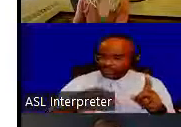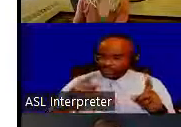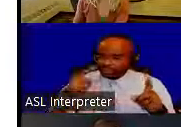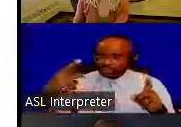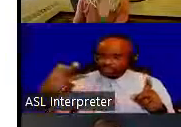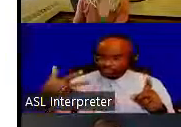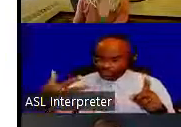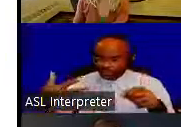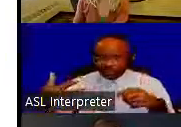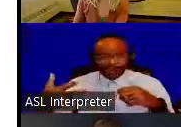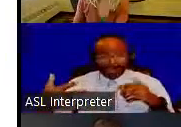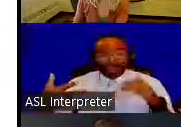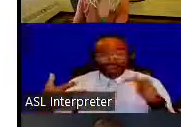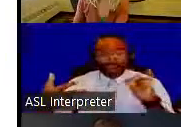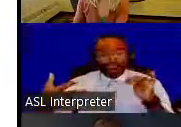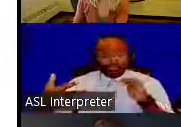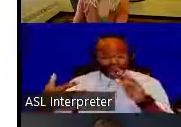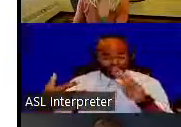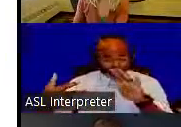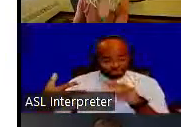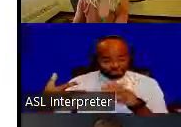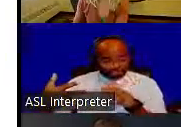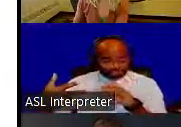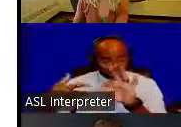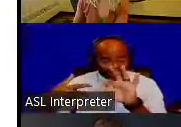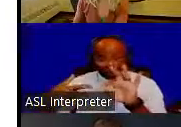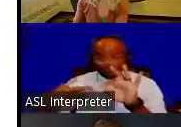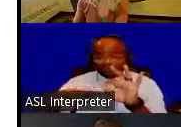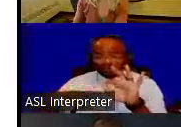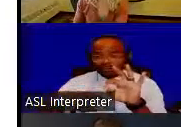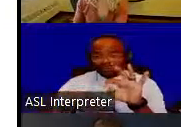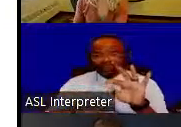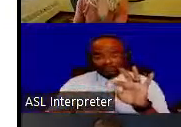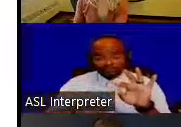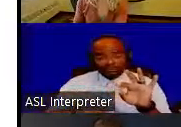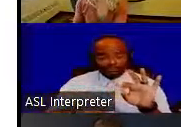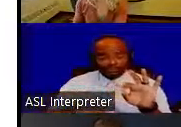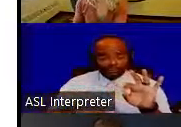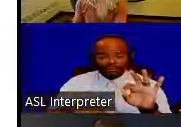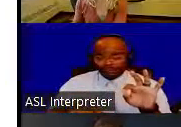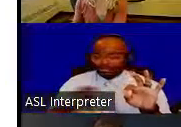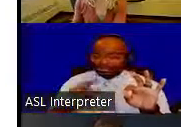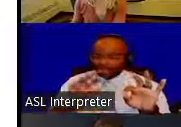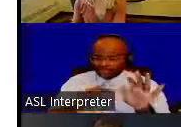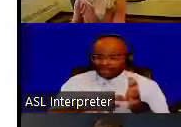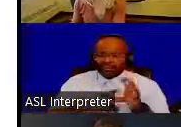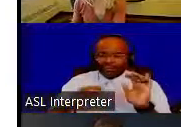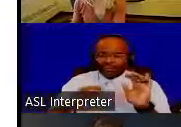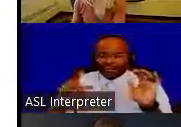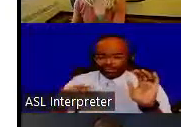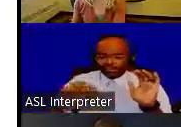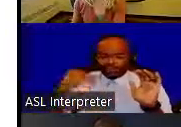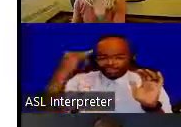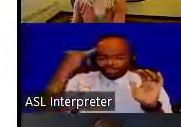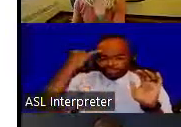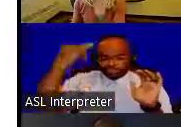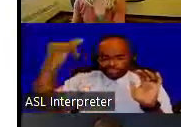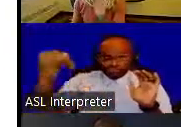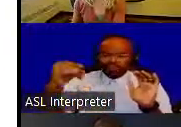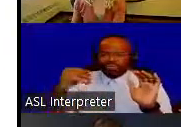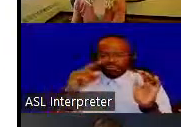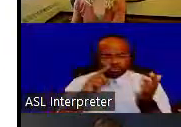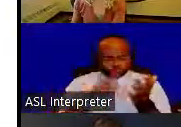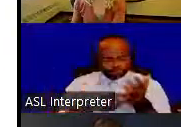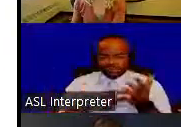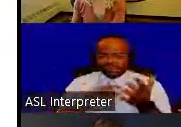also 9, I would say. So yes, that idea is kind of peppered through